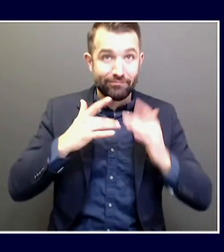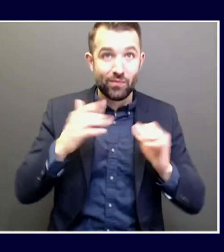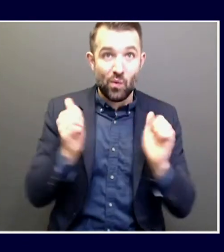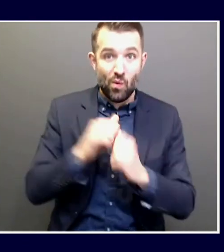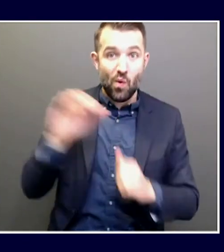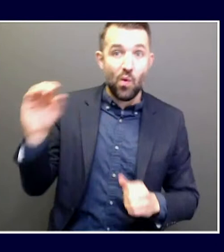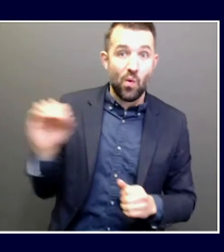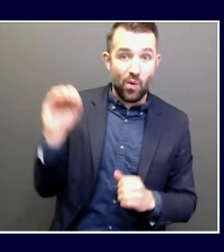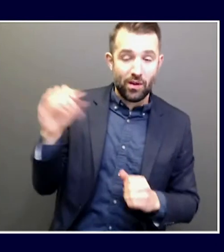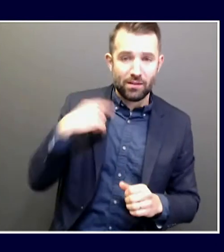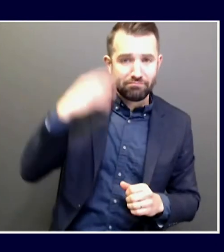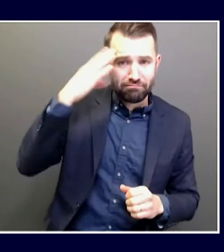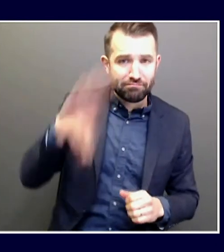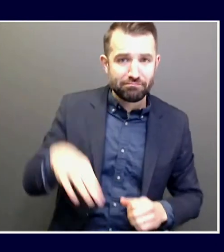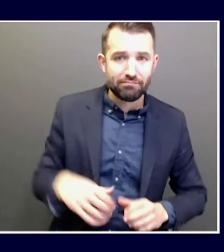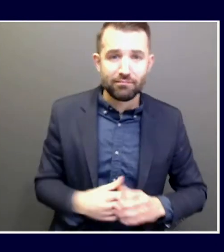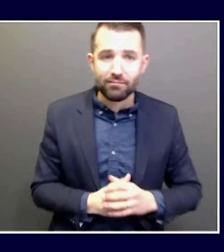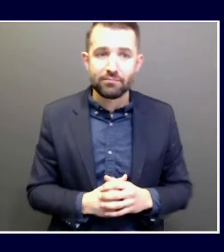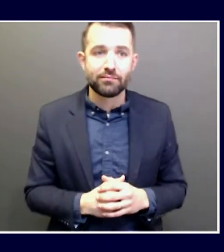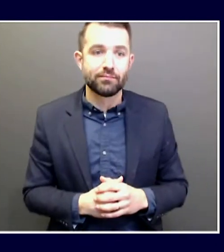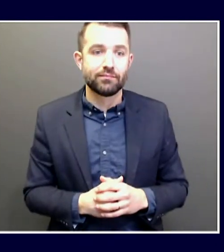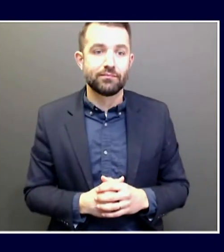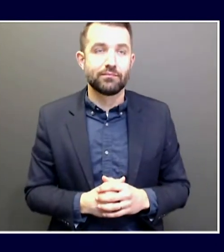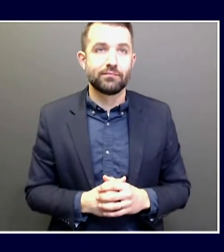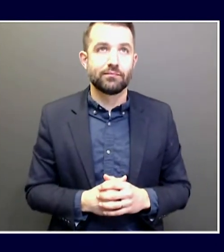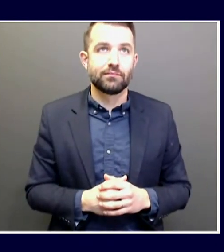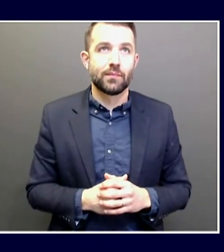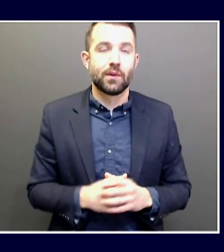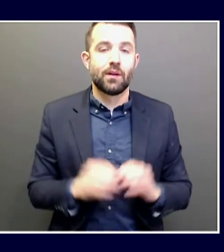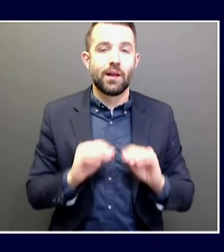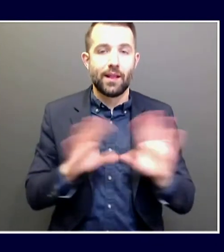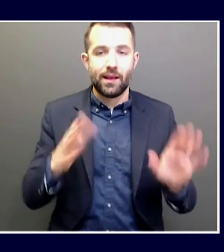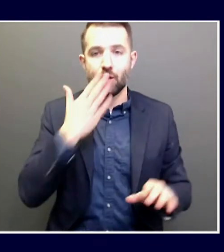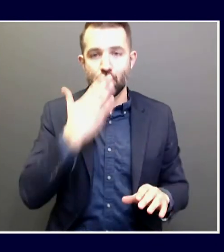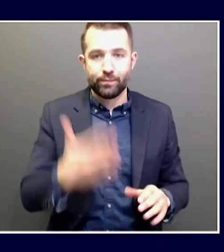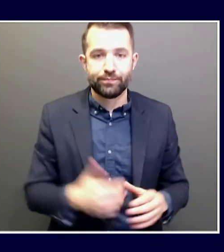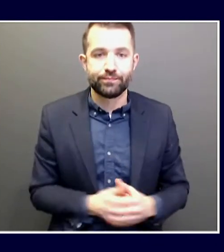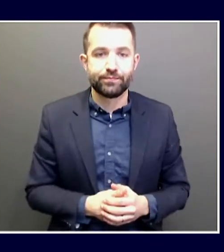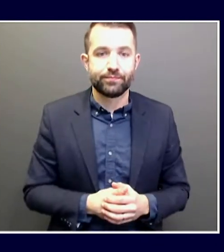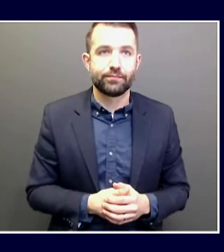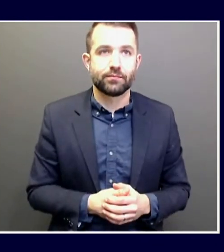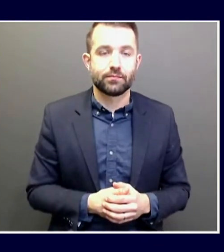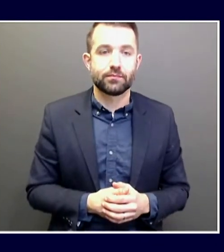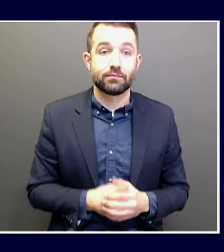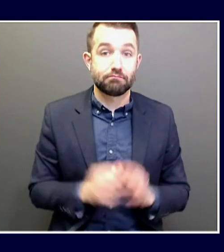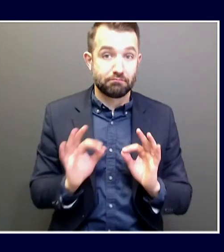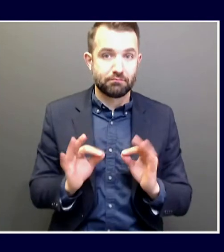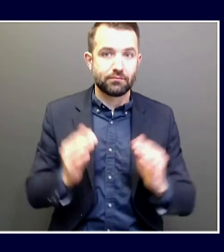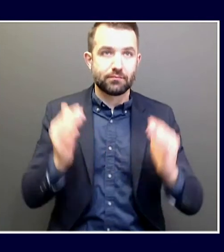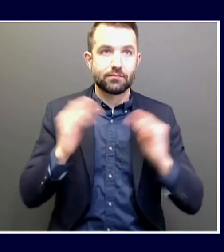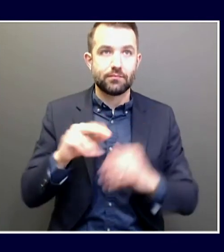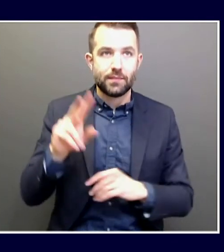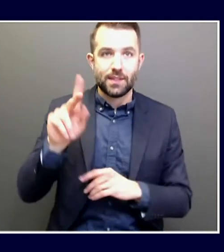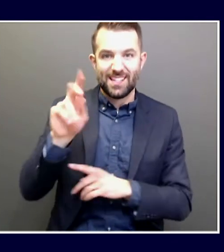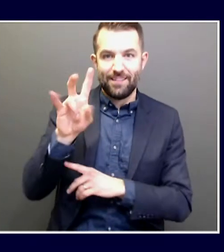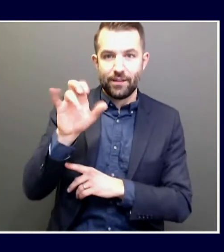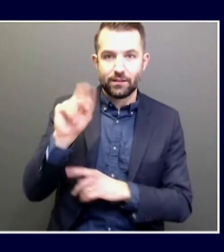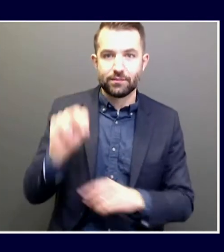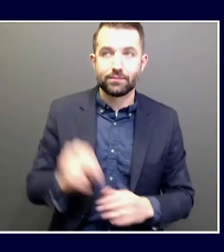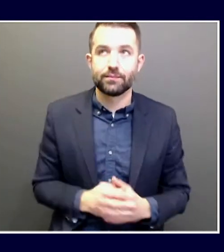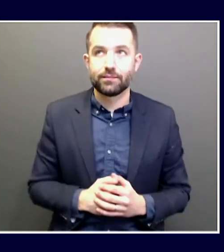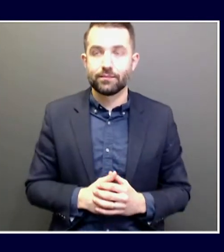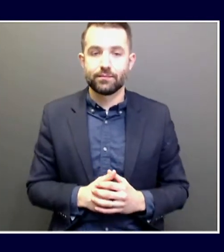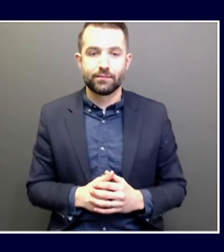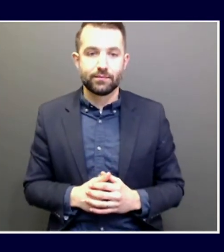expedited. Okay, thank you for clarifying that. Mm-hmm. Thanks, Catherine. Over to Kevin Miller next.